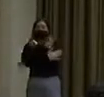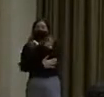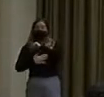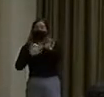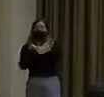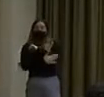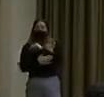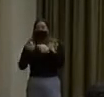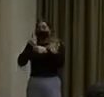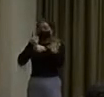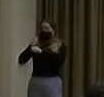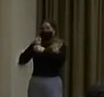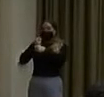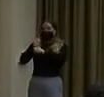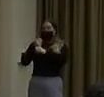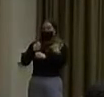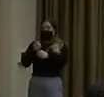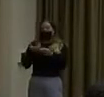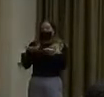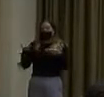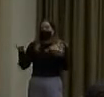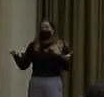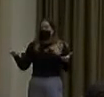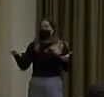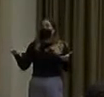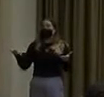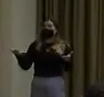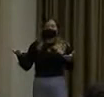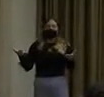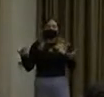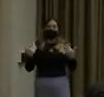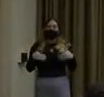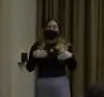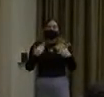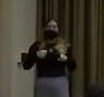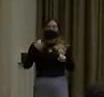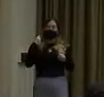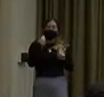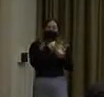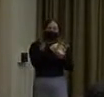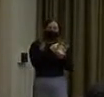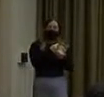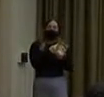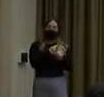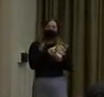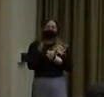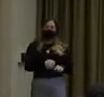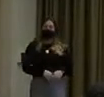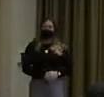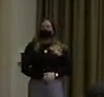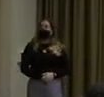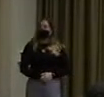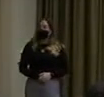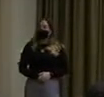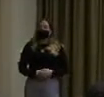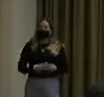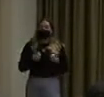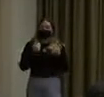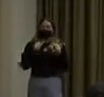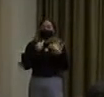to manufacture things became an incredible detriment, an incredible thing that we had get